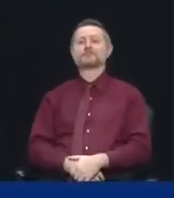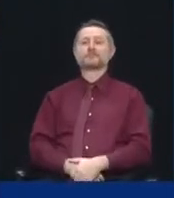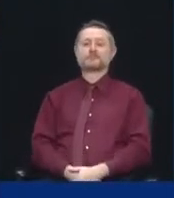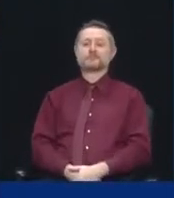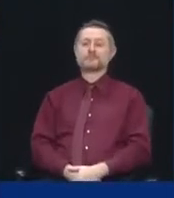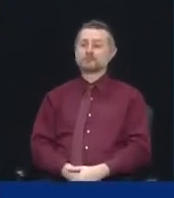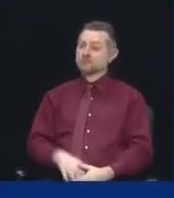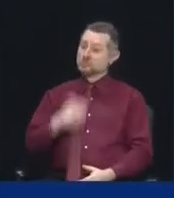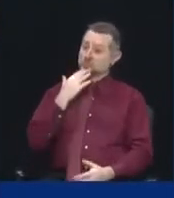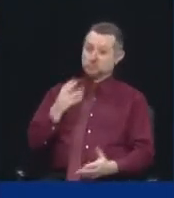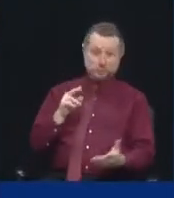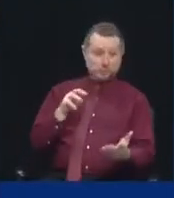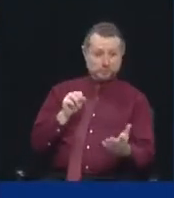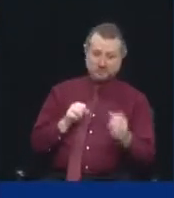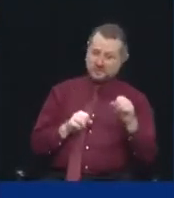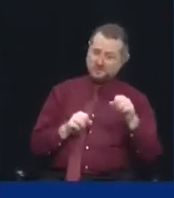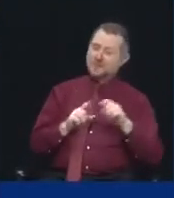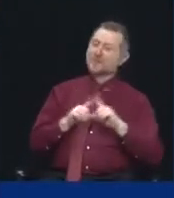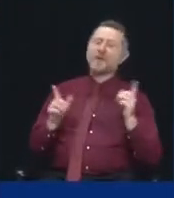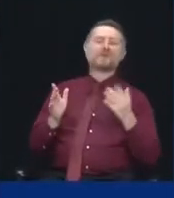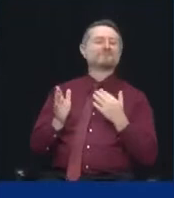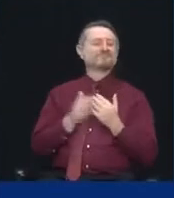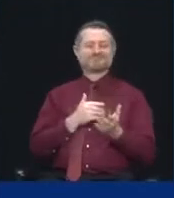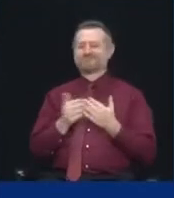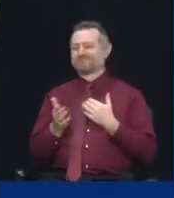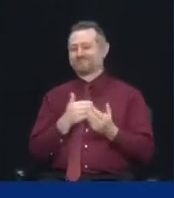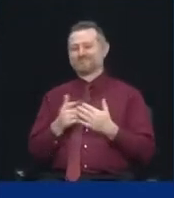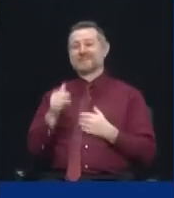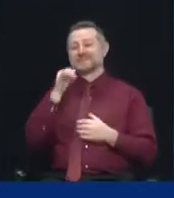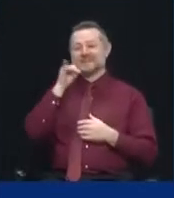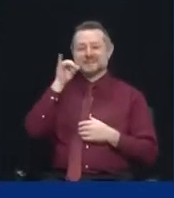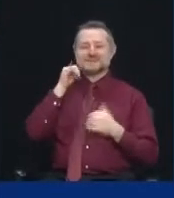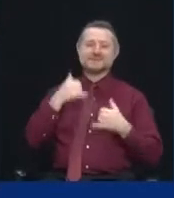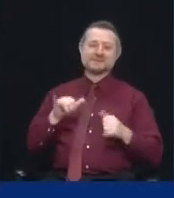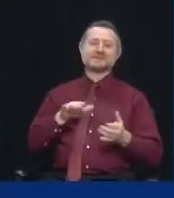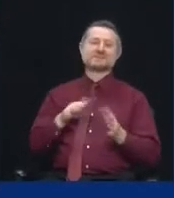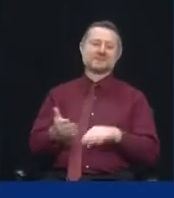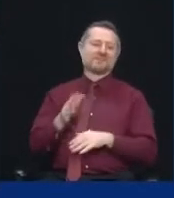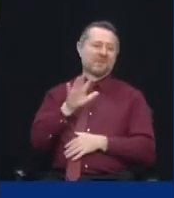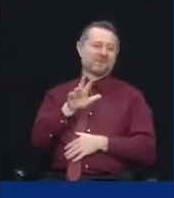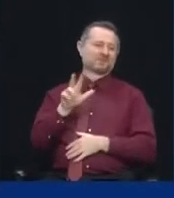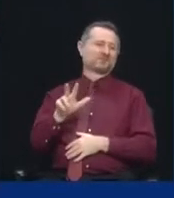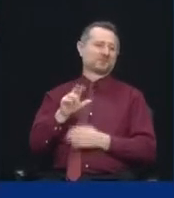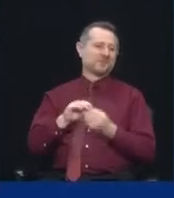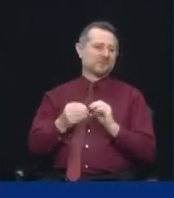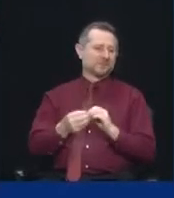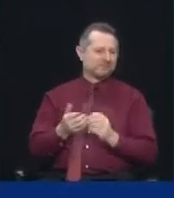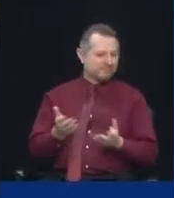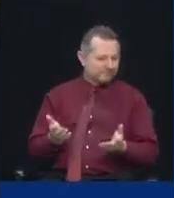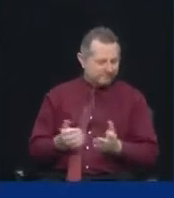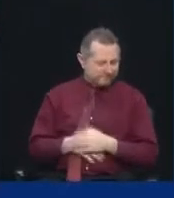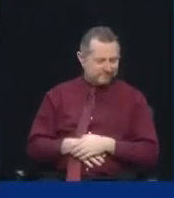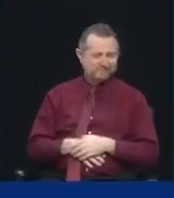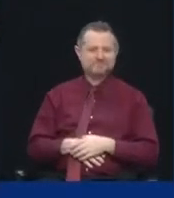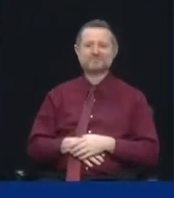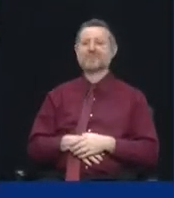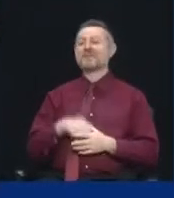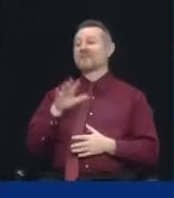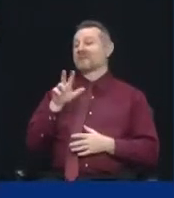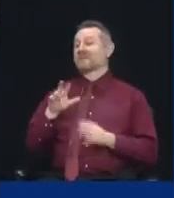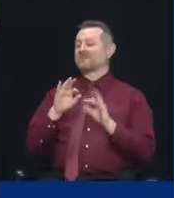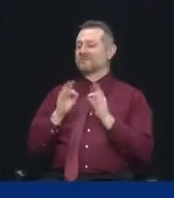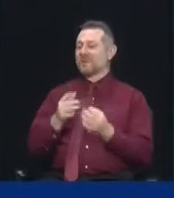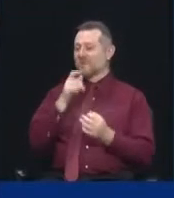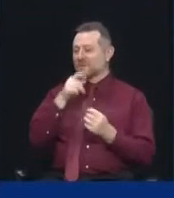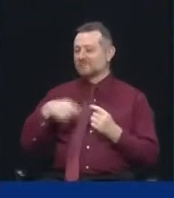the news is, we still had 53 people die yesterday. And those are 53 families that are